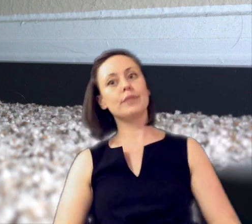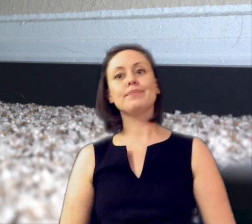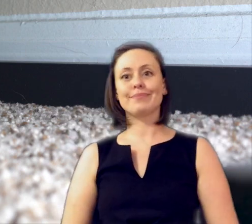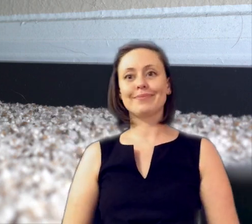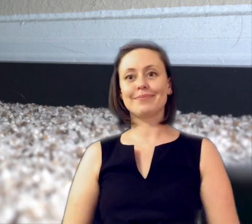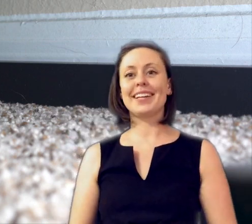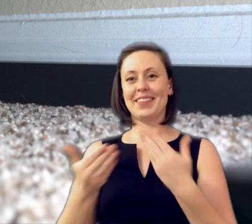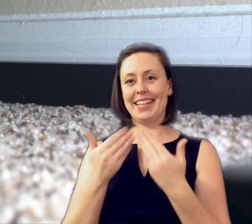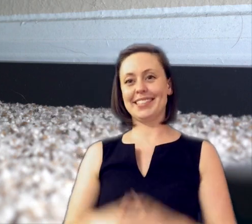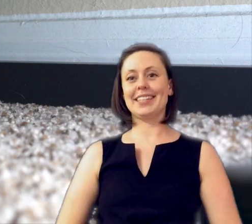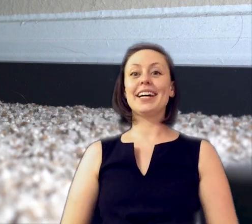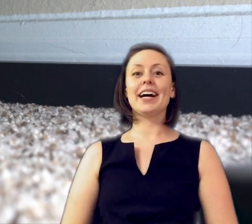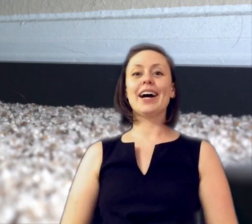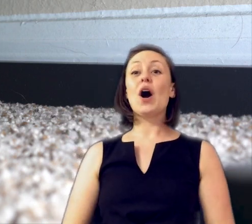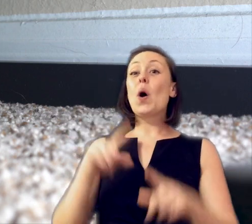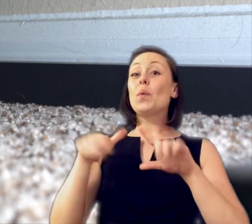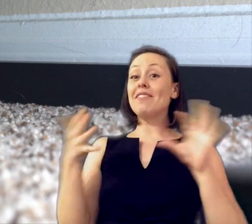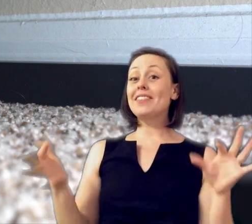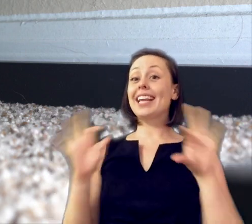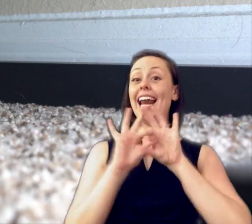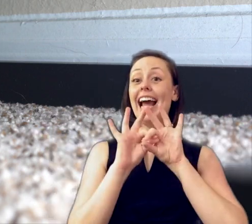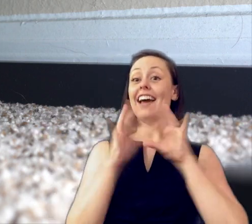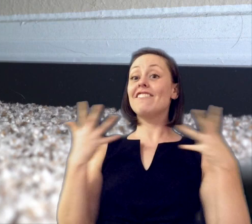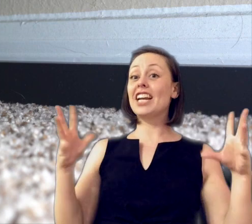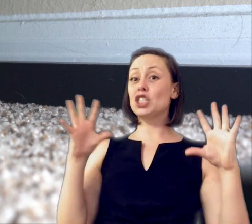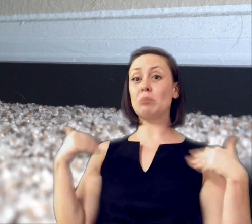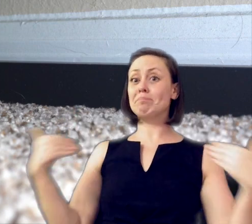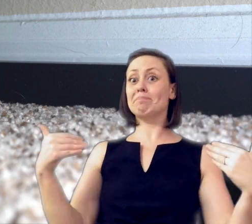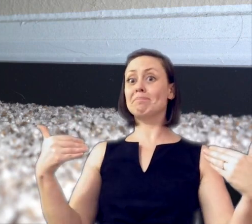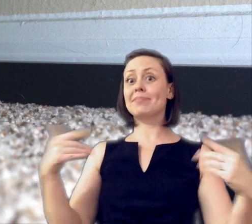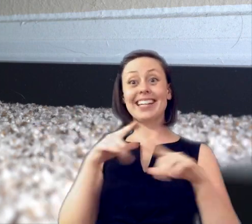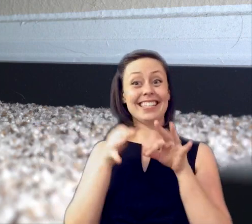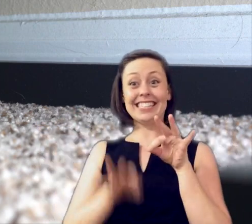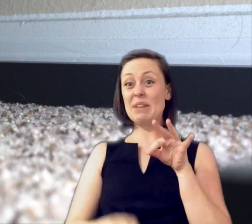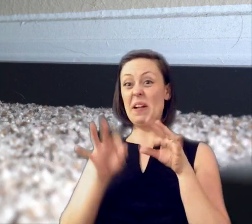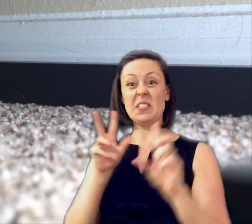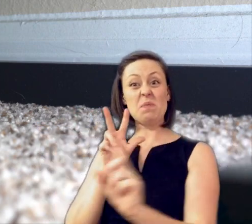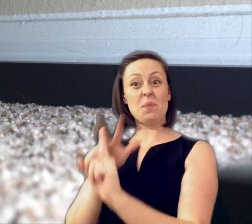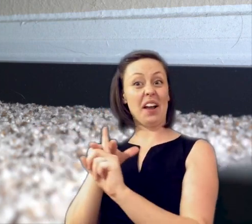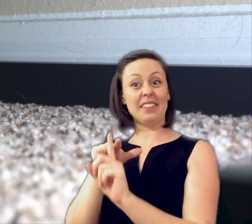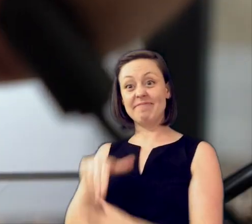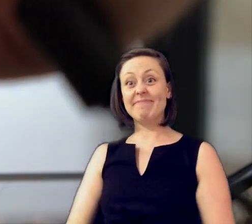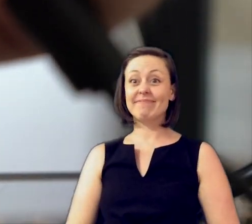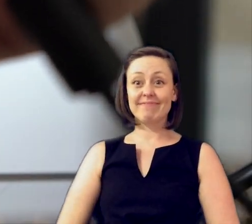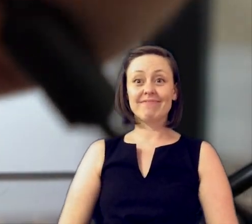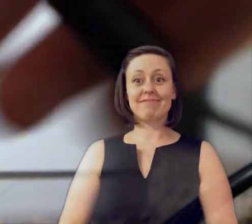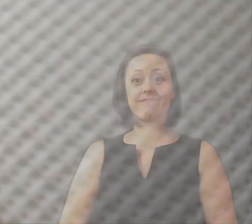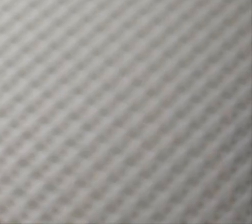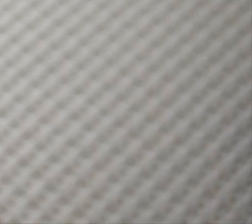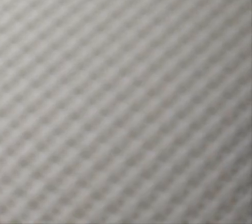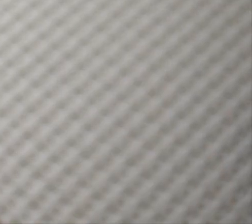out easily. Once these are connected, you are good to go. It's as simple as just plugging it in the wall.